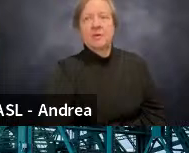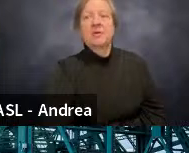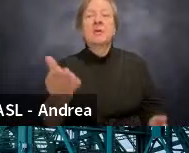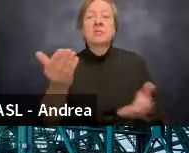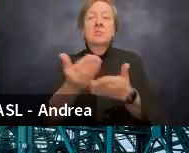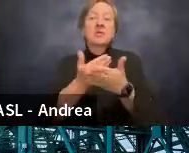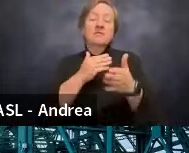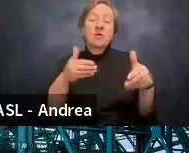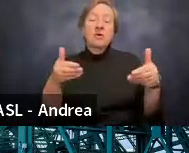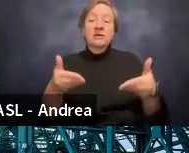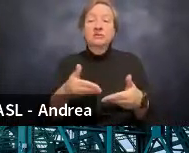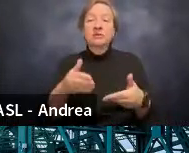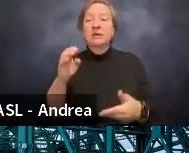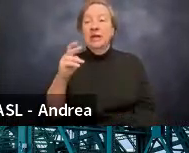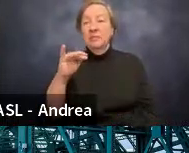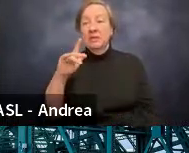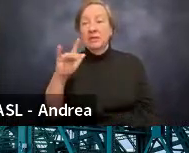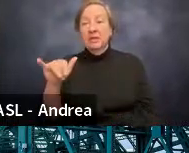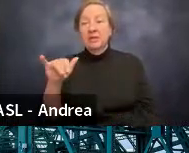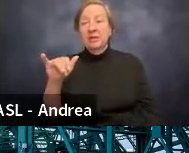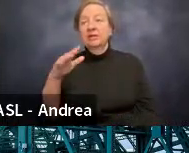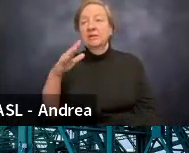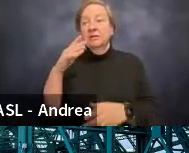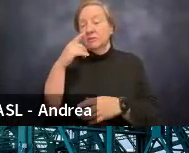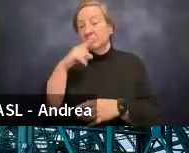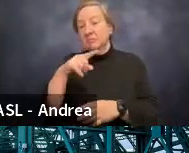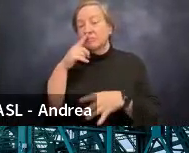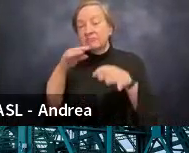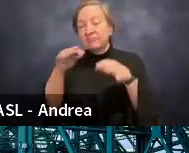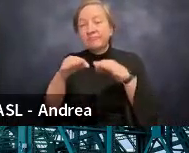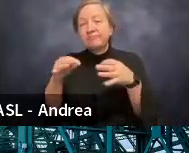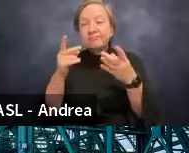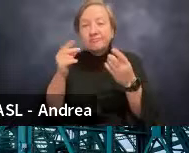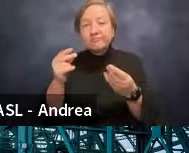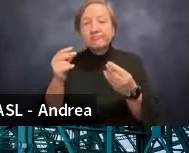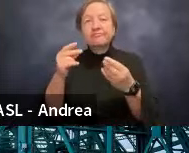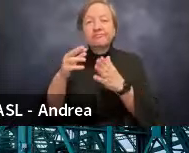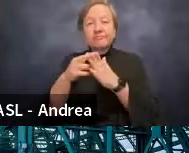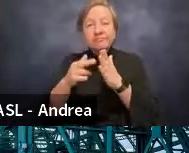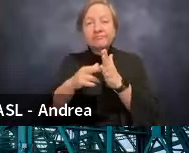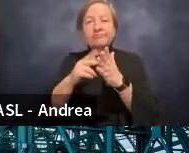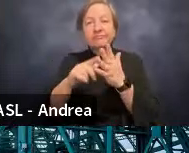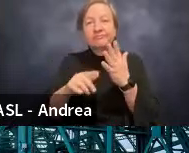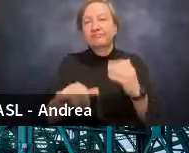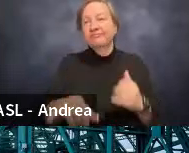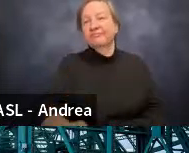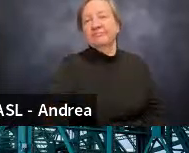to kind of take us through our housekeeping material here.